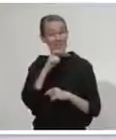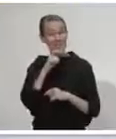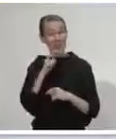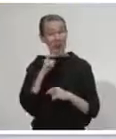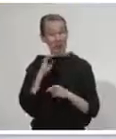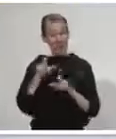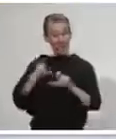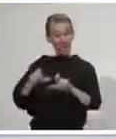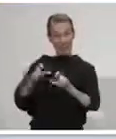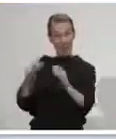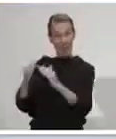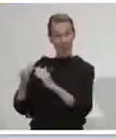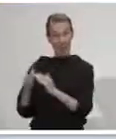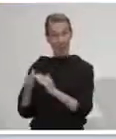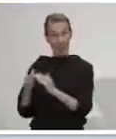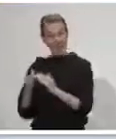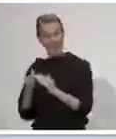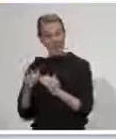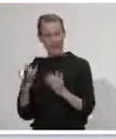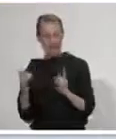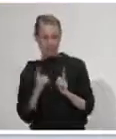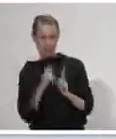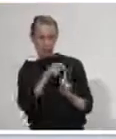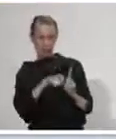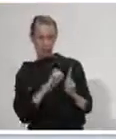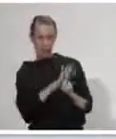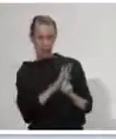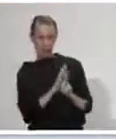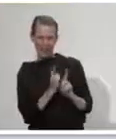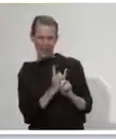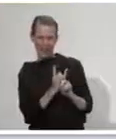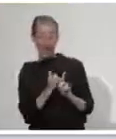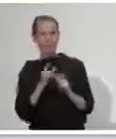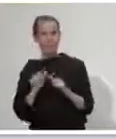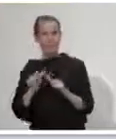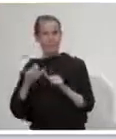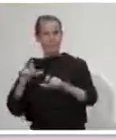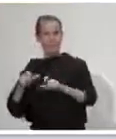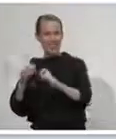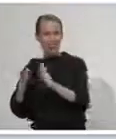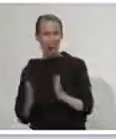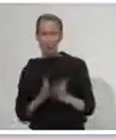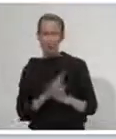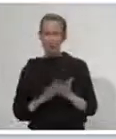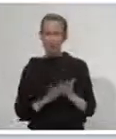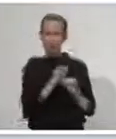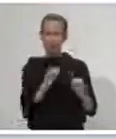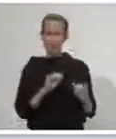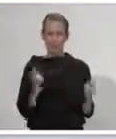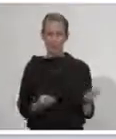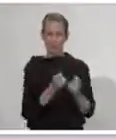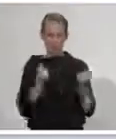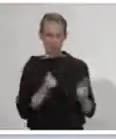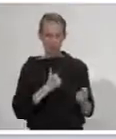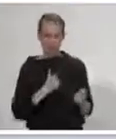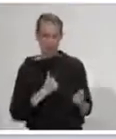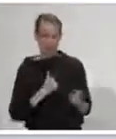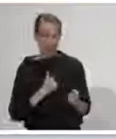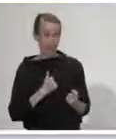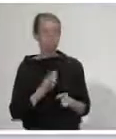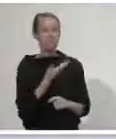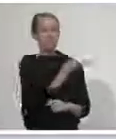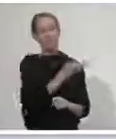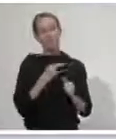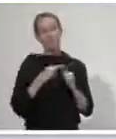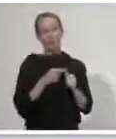So, as I understand, advice and the view of the DHB and their technical advisory team